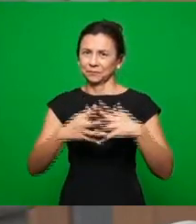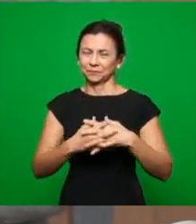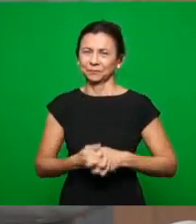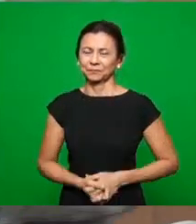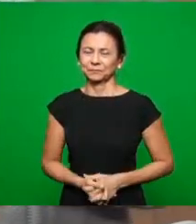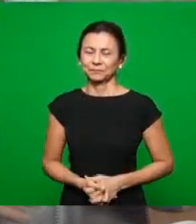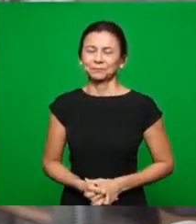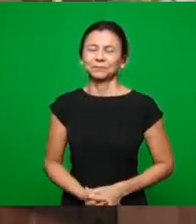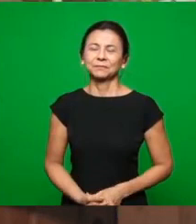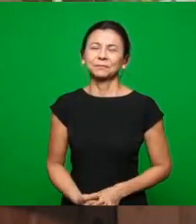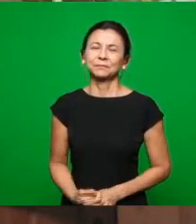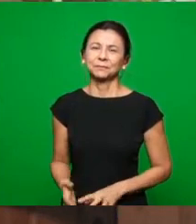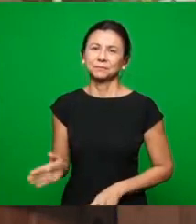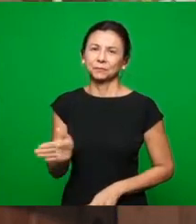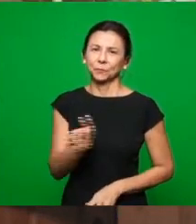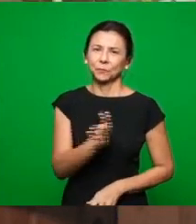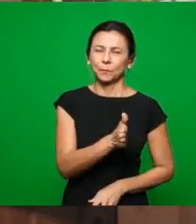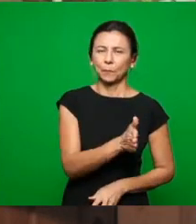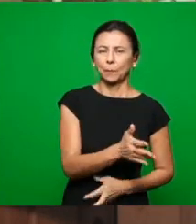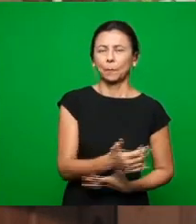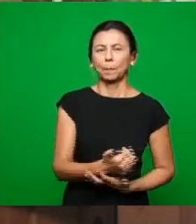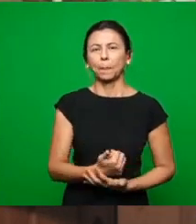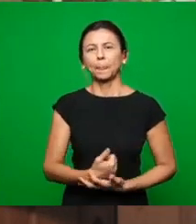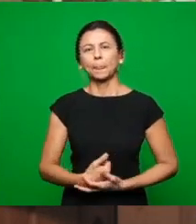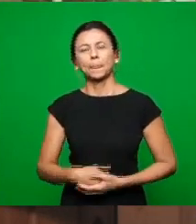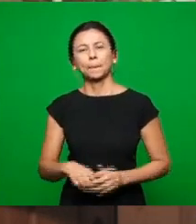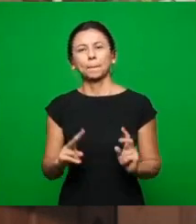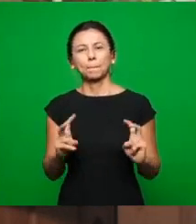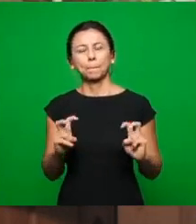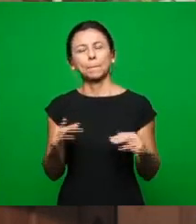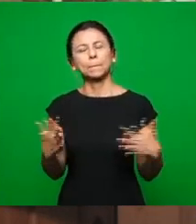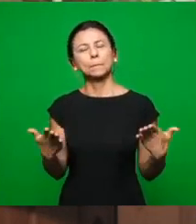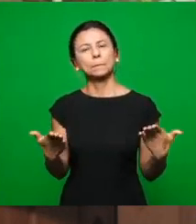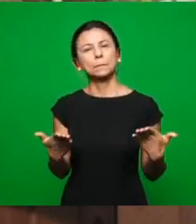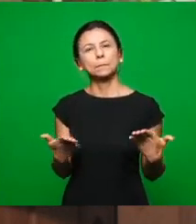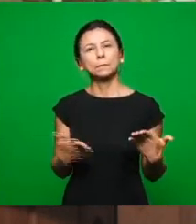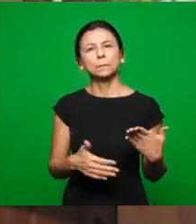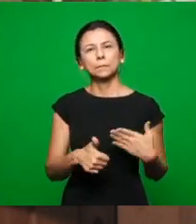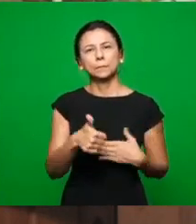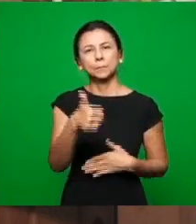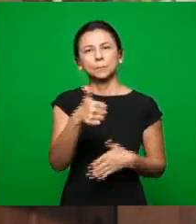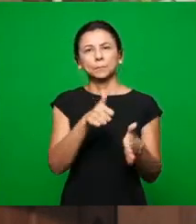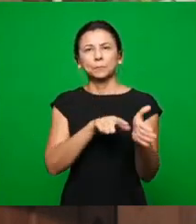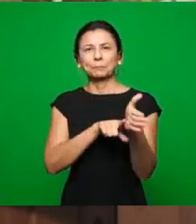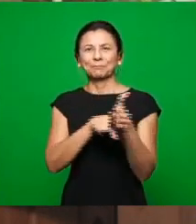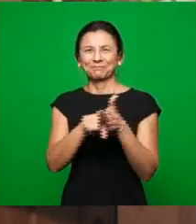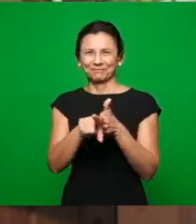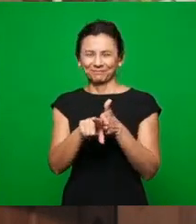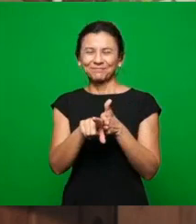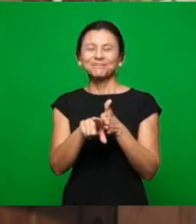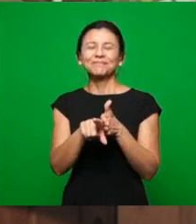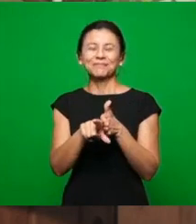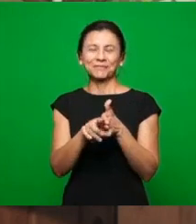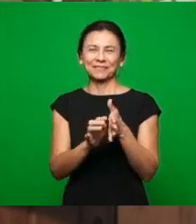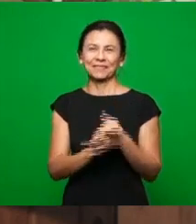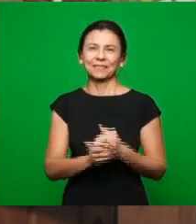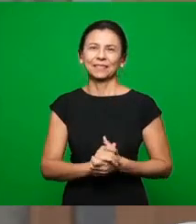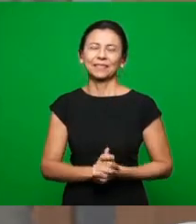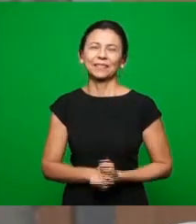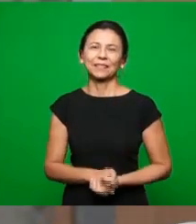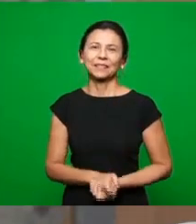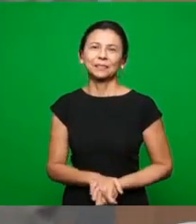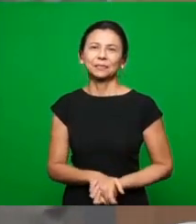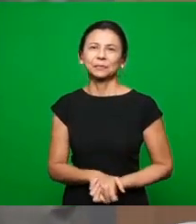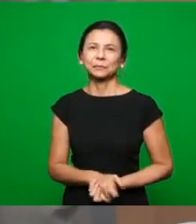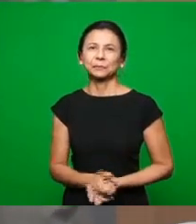difference. Very well. So let's go to our topic today, and let us